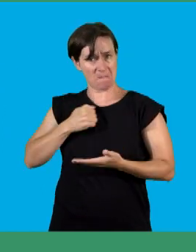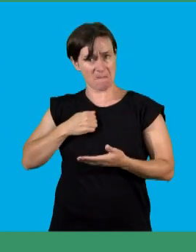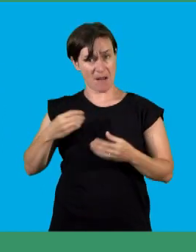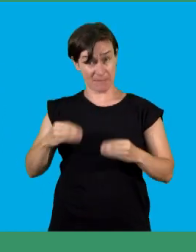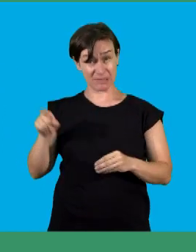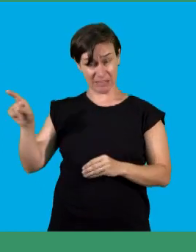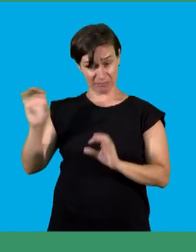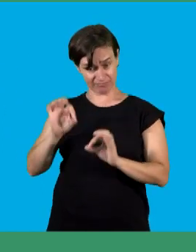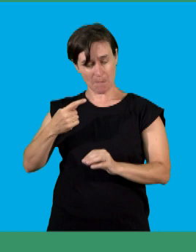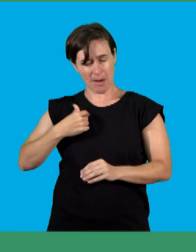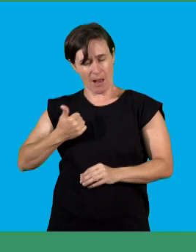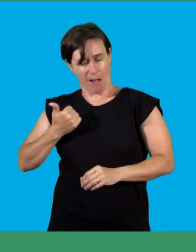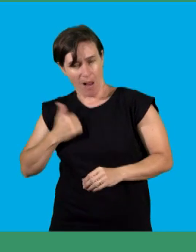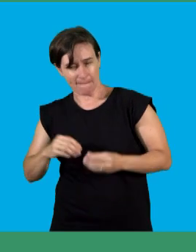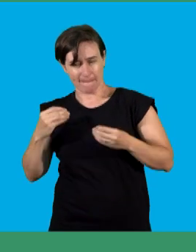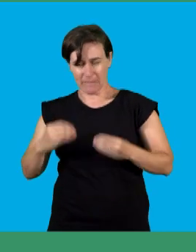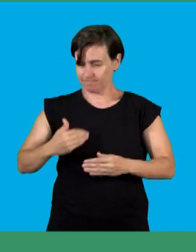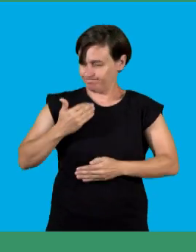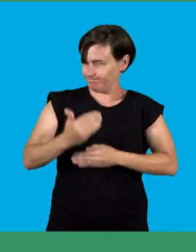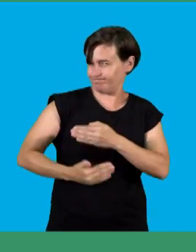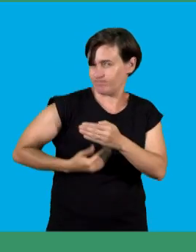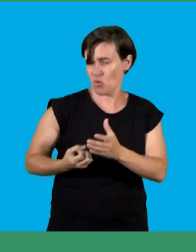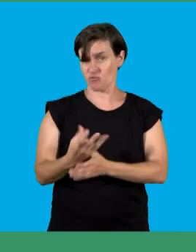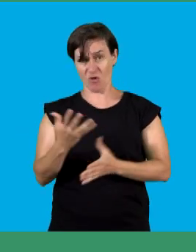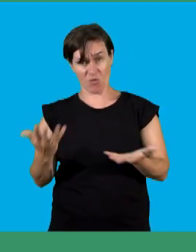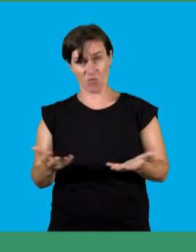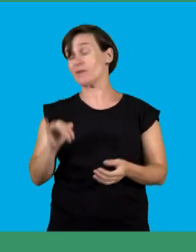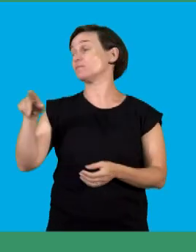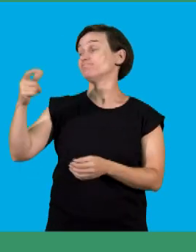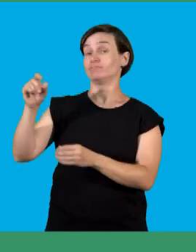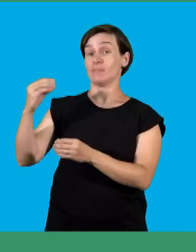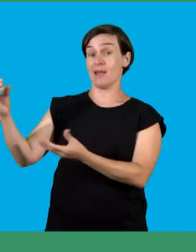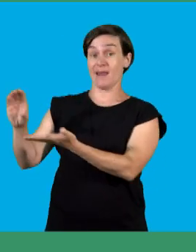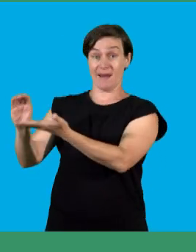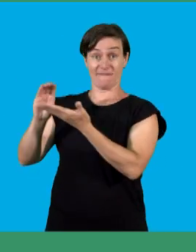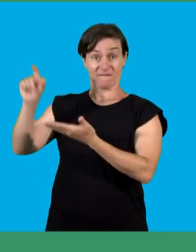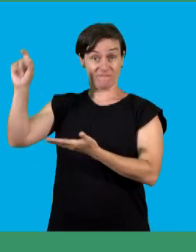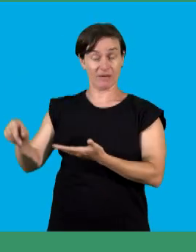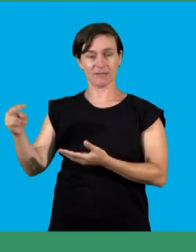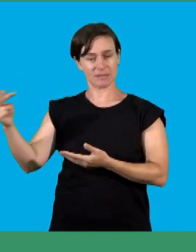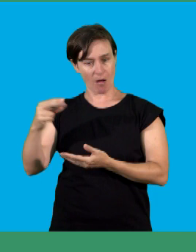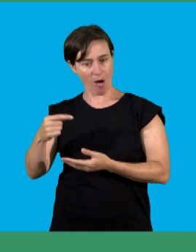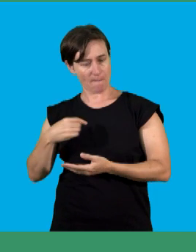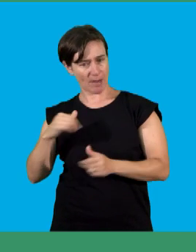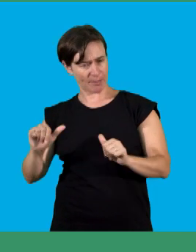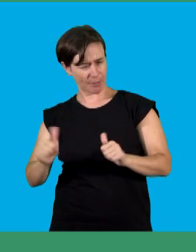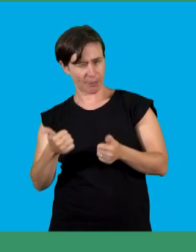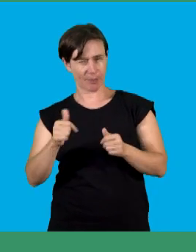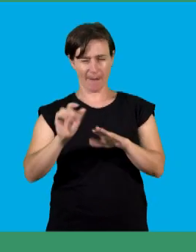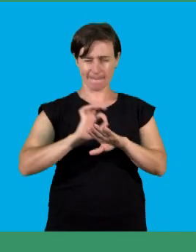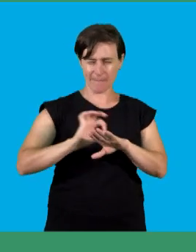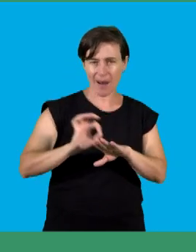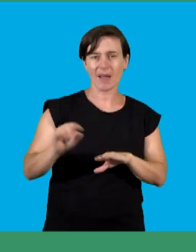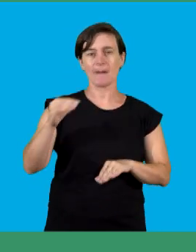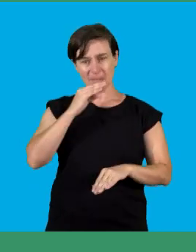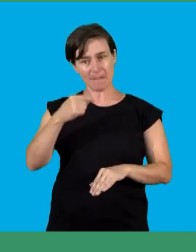hunger for the business. So when the investors see that you have a business plan, and then they then take you or begin to